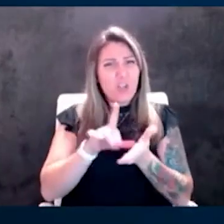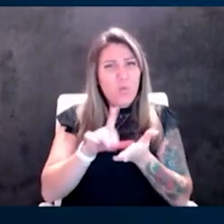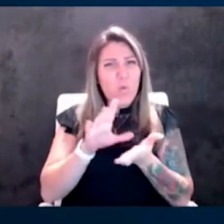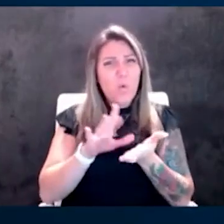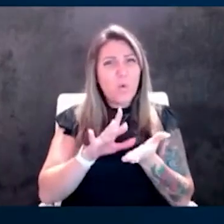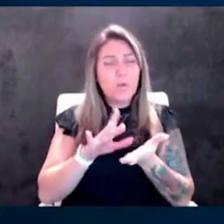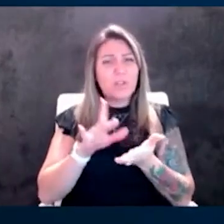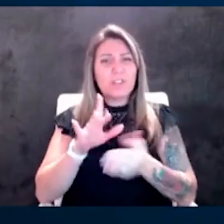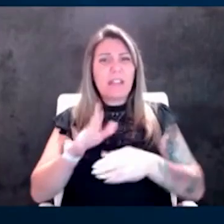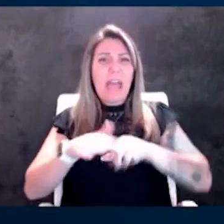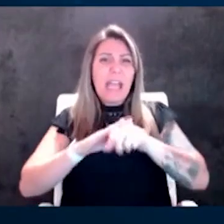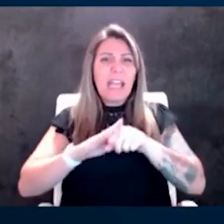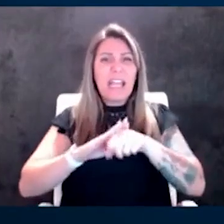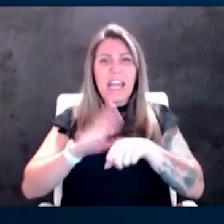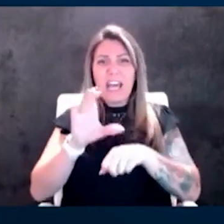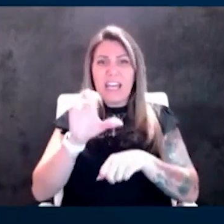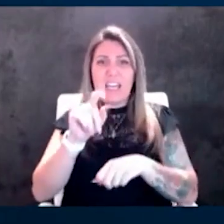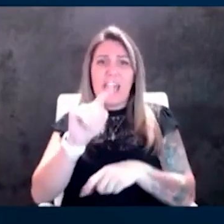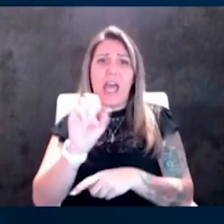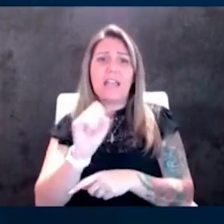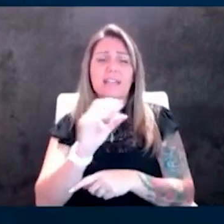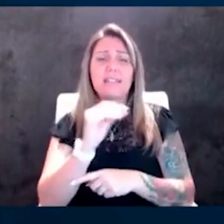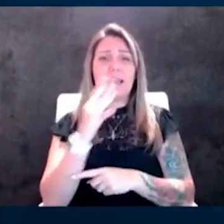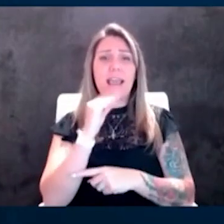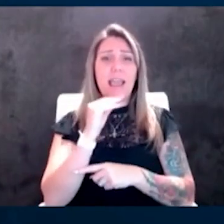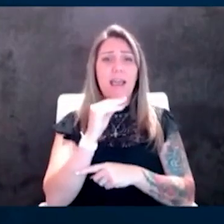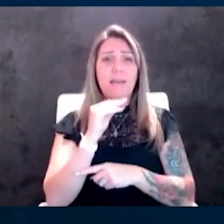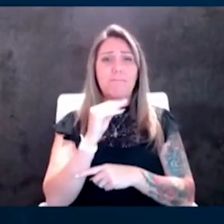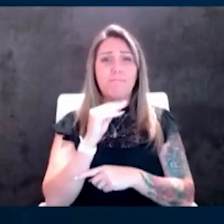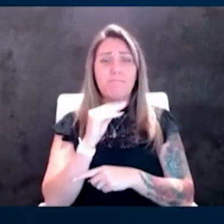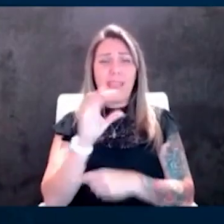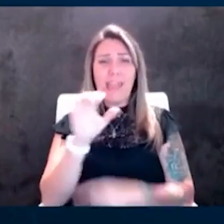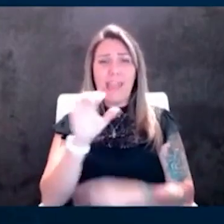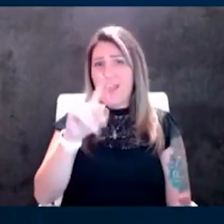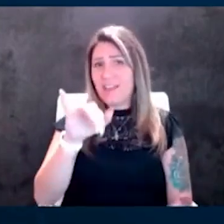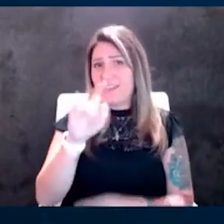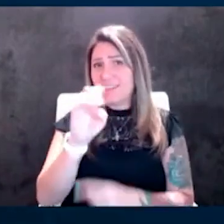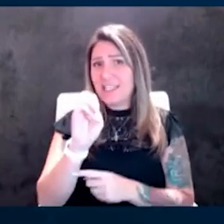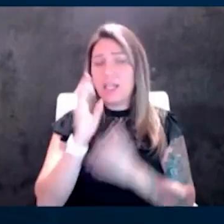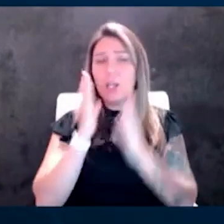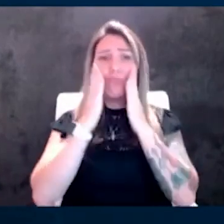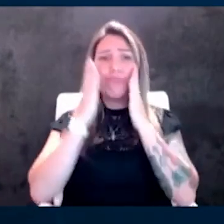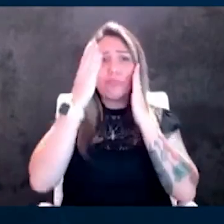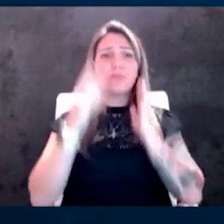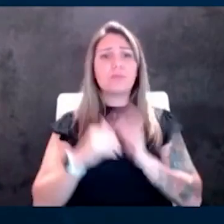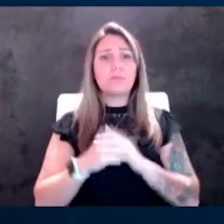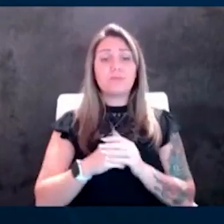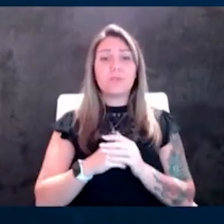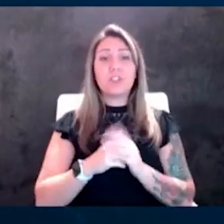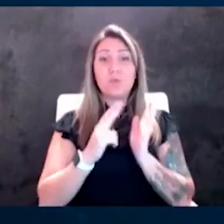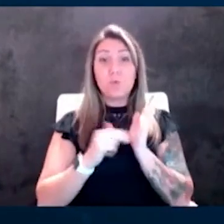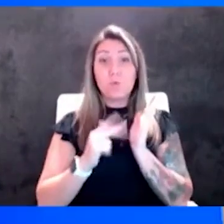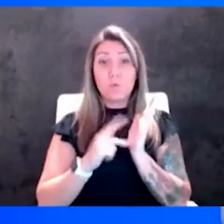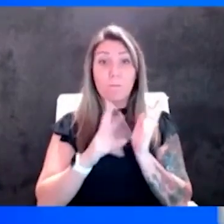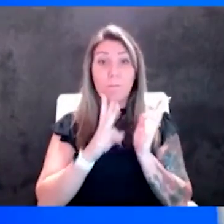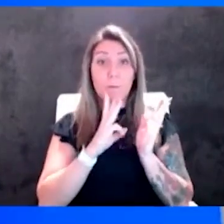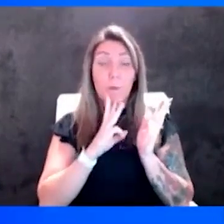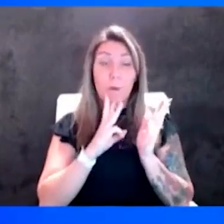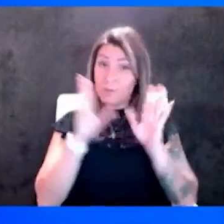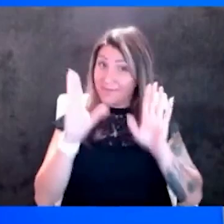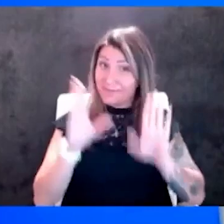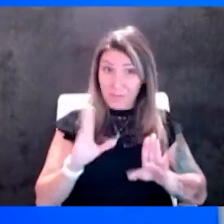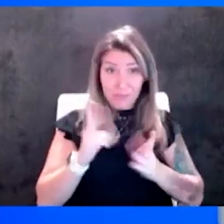and water? And what about acne? What do you Putting think, it on Steve your Lauer? face. Well, number one, soap and water is a great treatment.